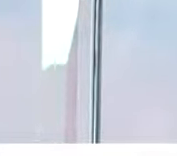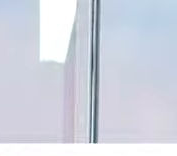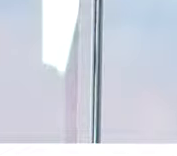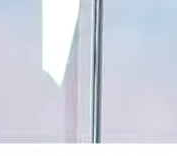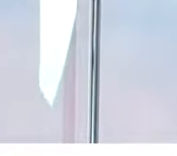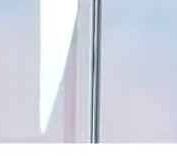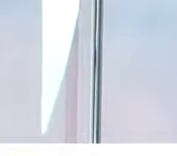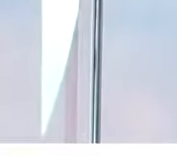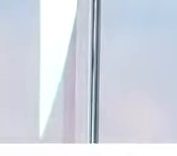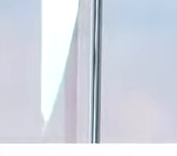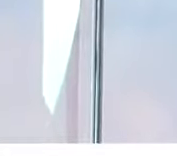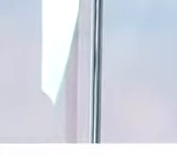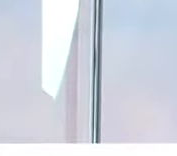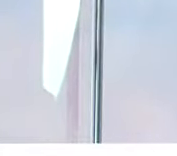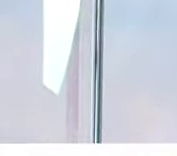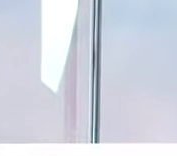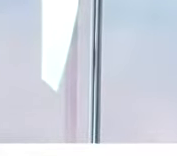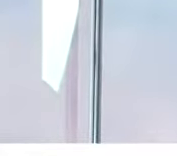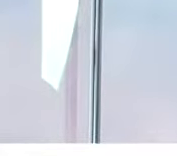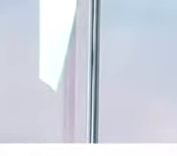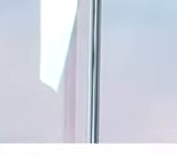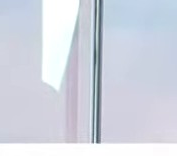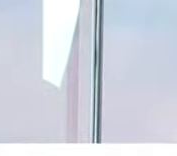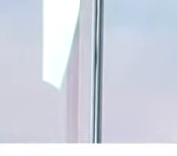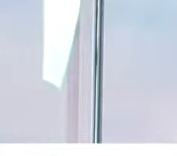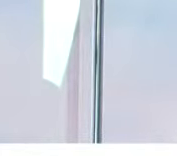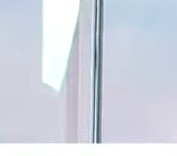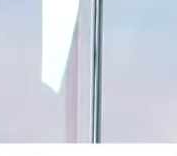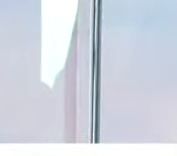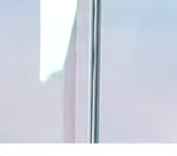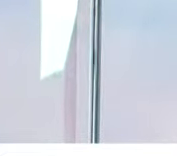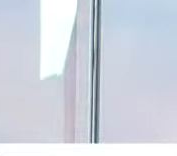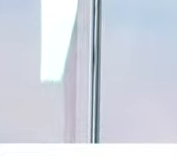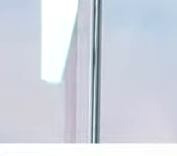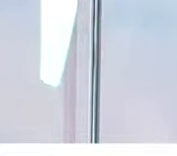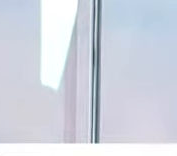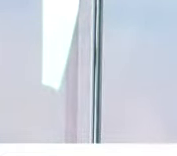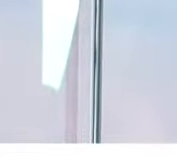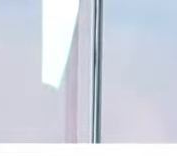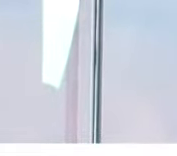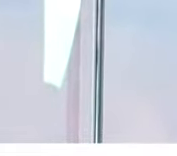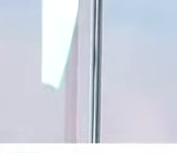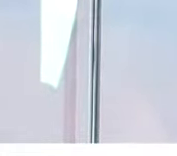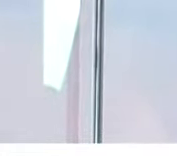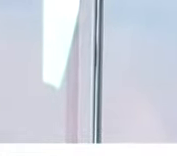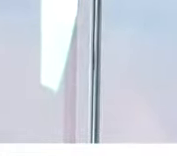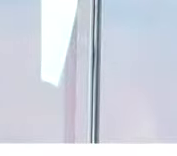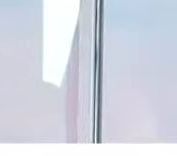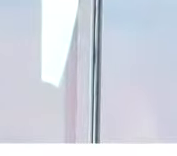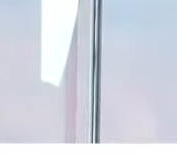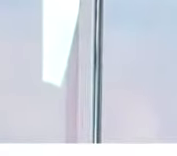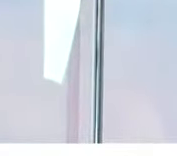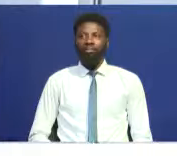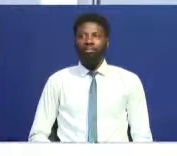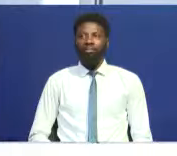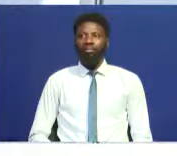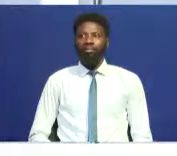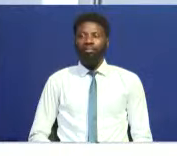social protection, career progression, and the lack in the right to organize